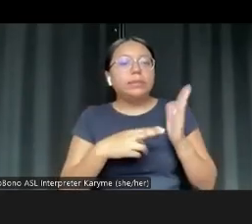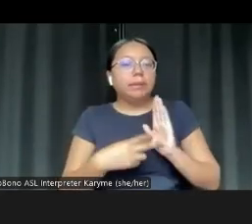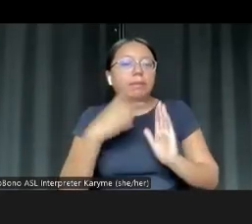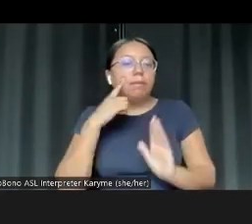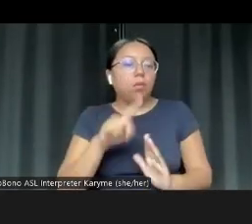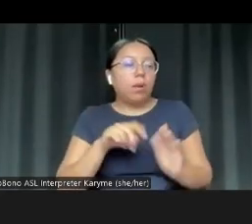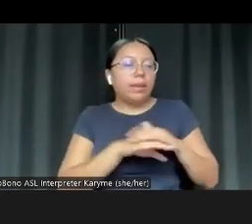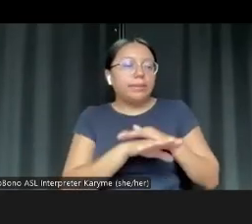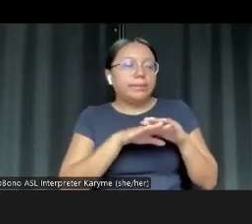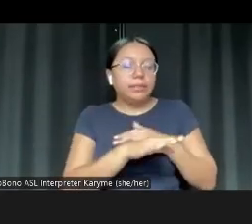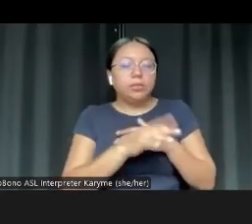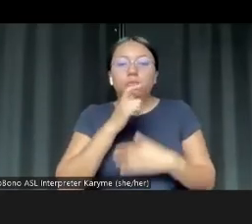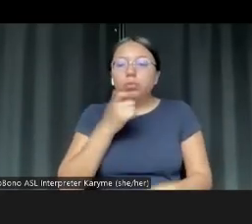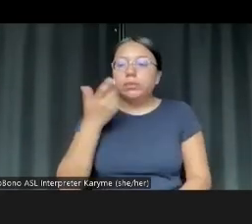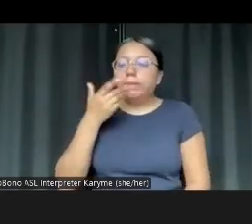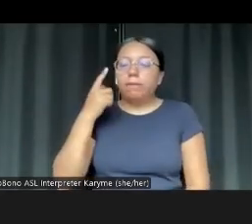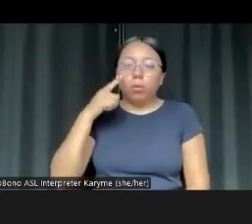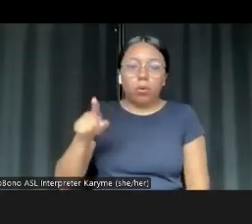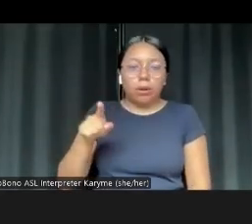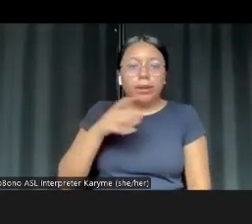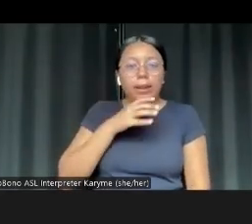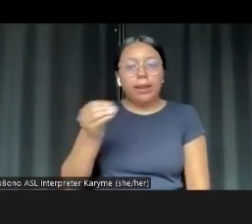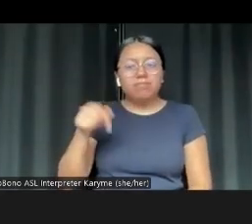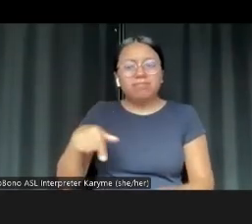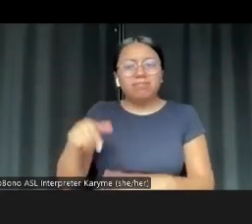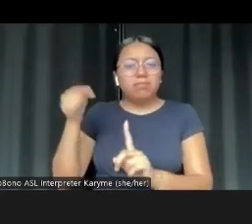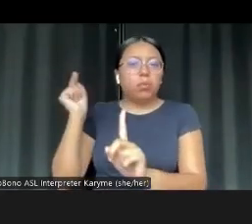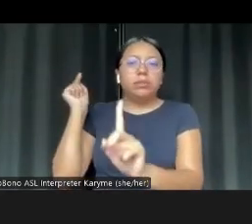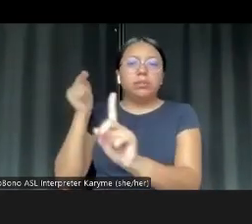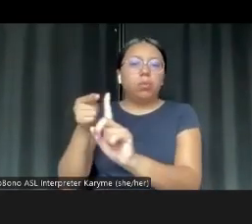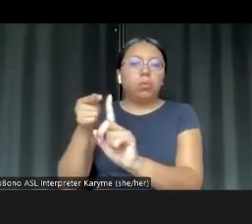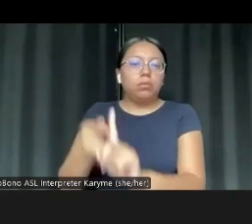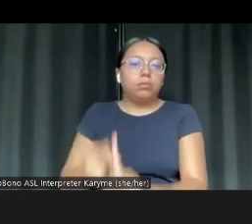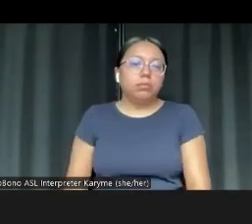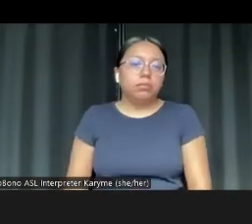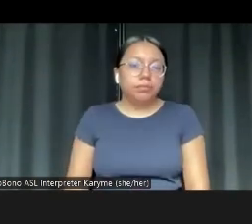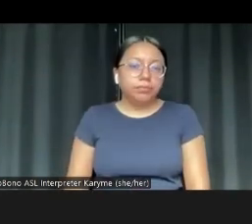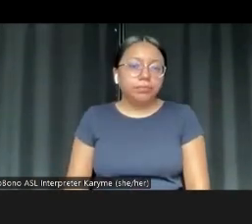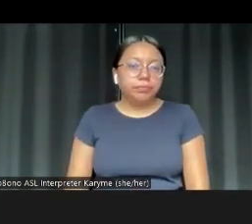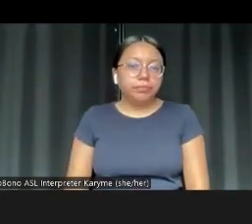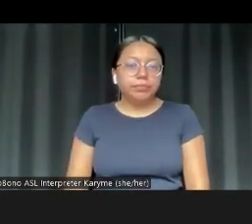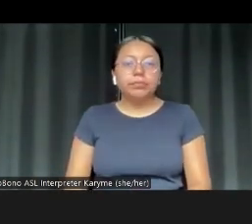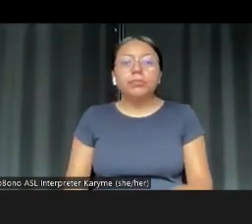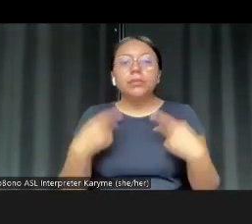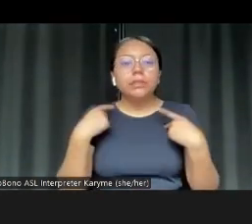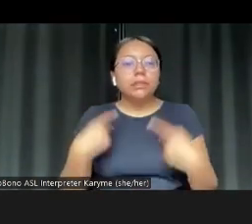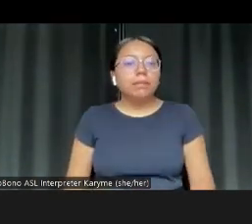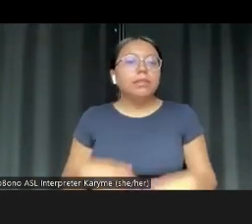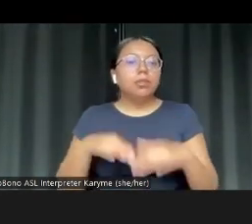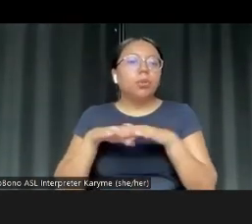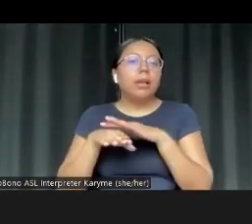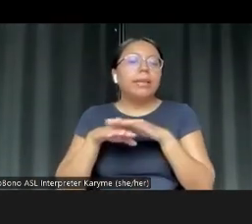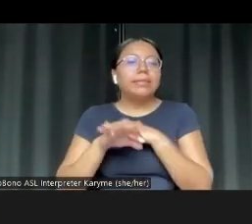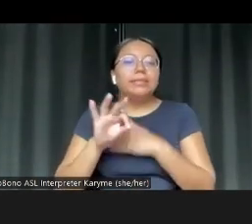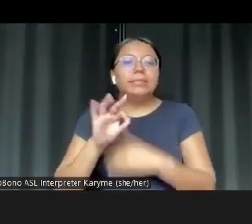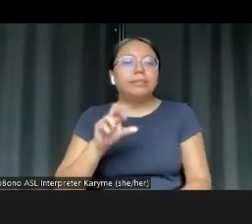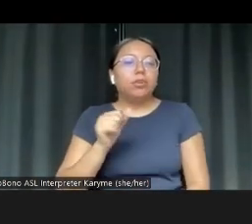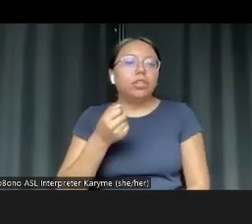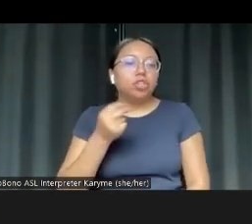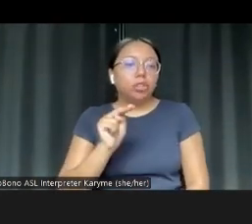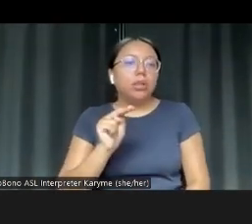and what is it trying to do. Physical access frictions are also sometimes used intentionally in